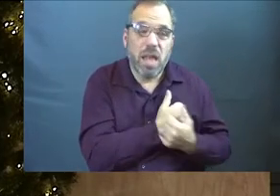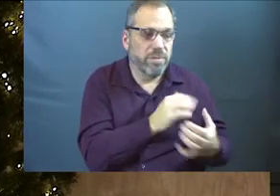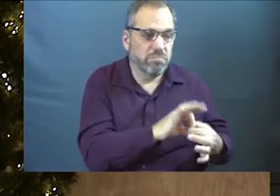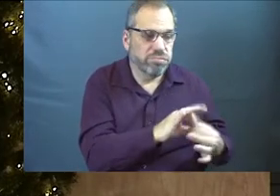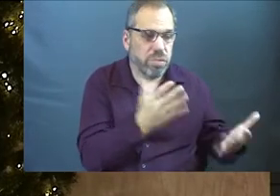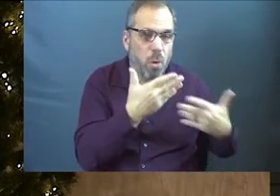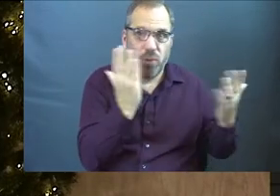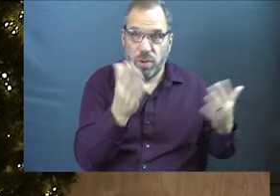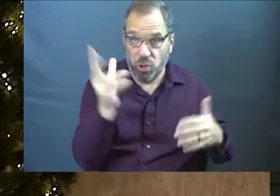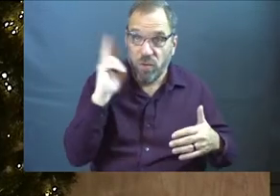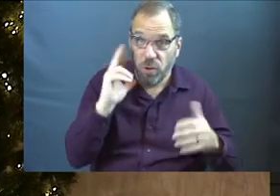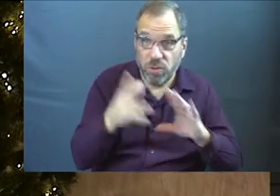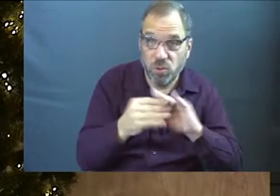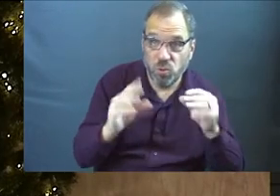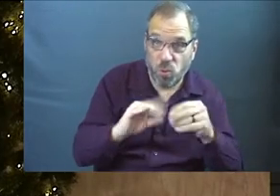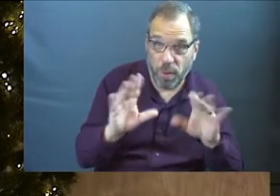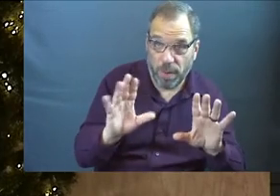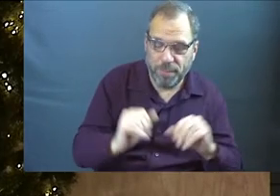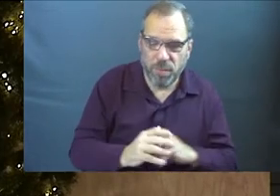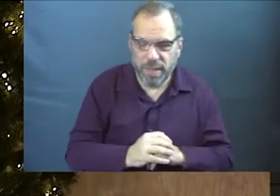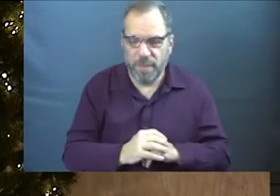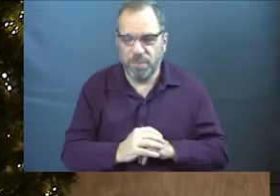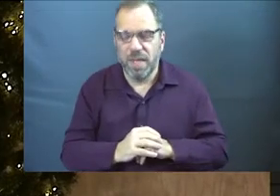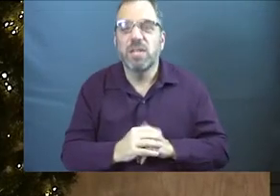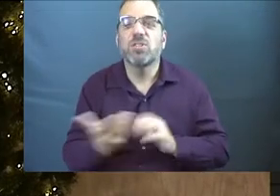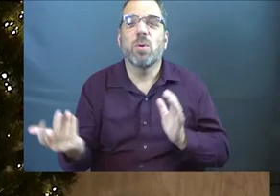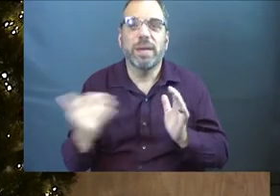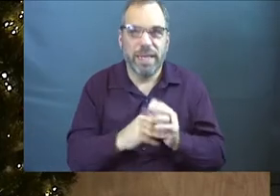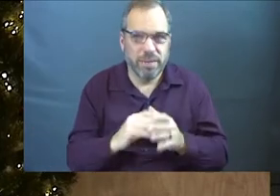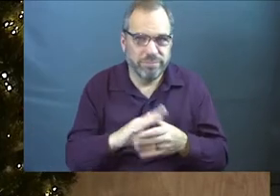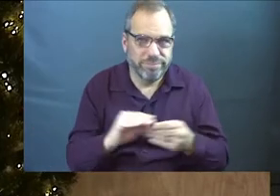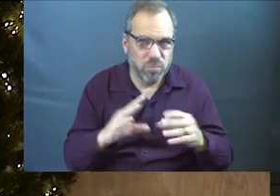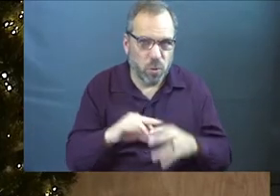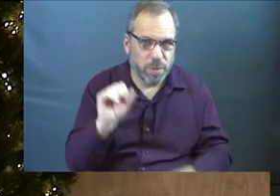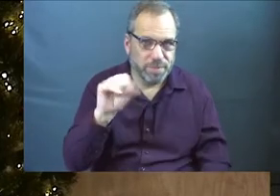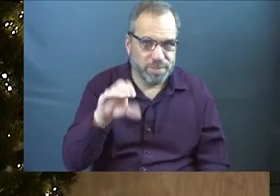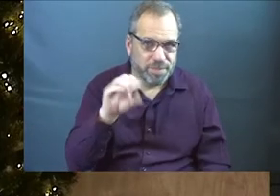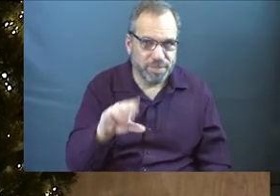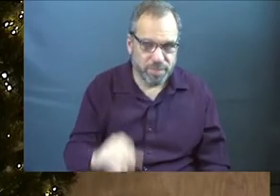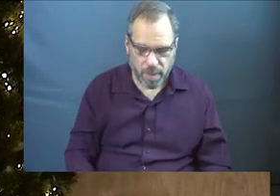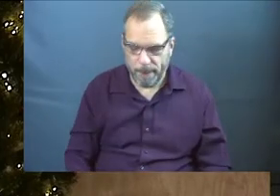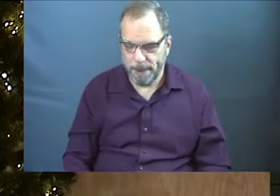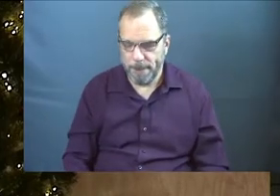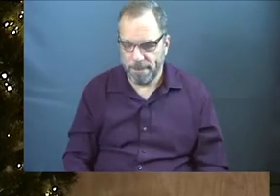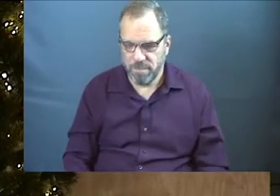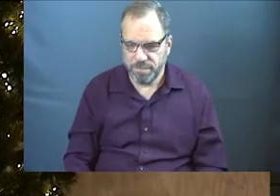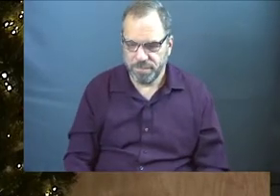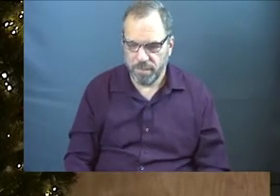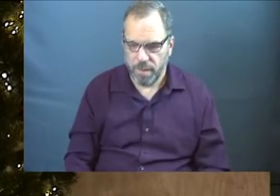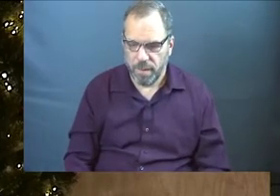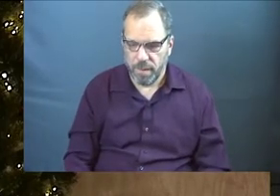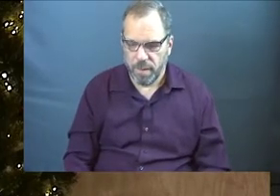other. Some of you have heard me tell this before. I'm going to bring it back for just a moment.